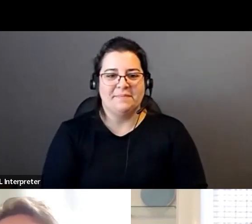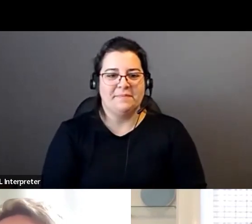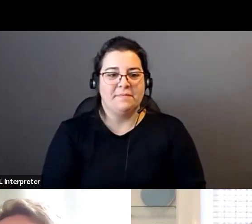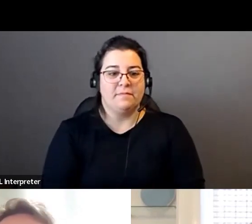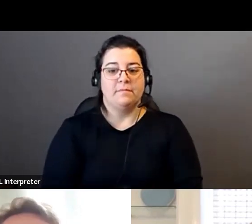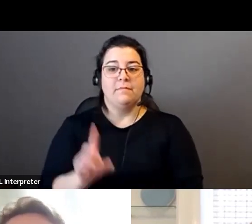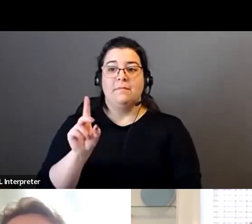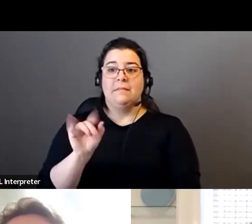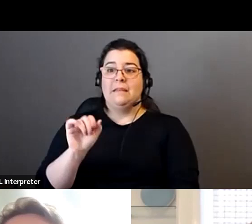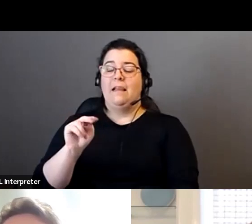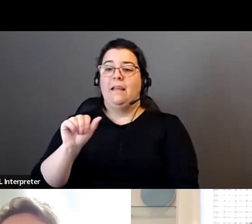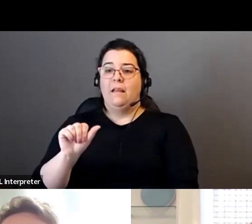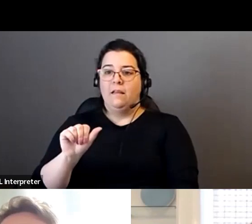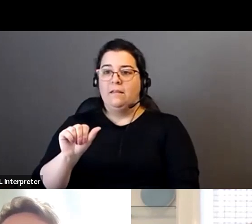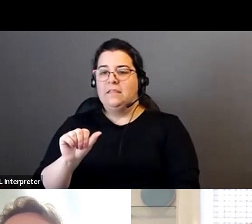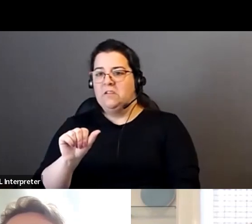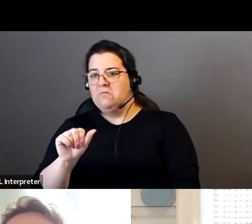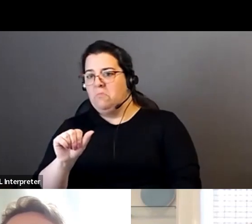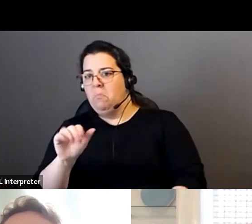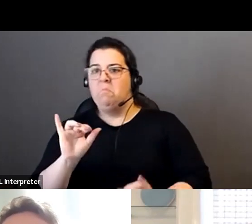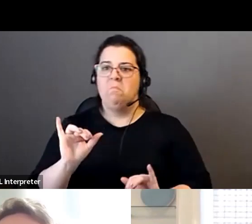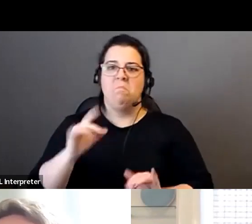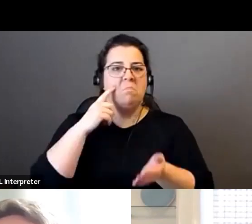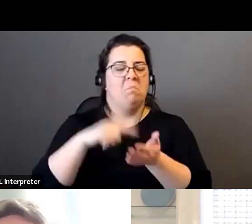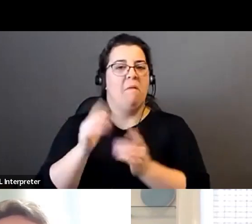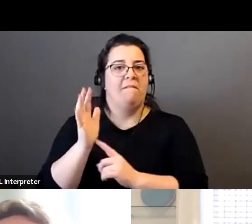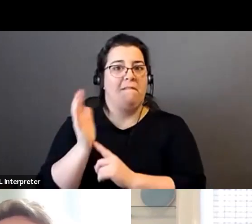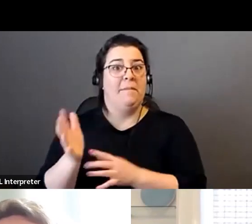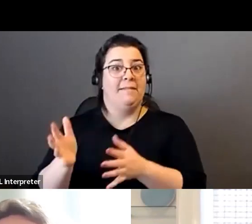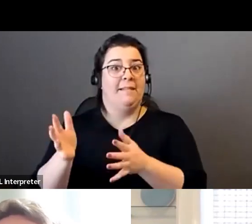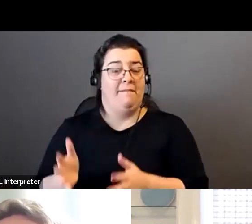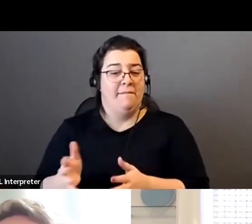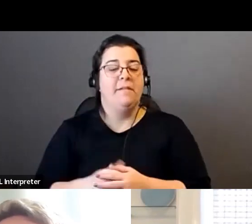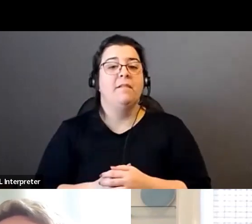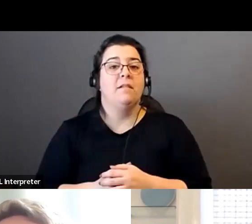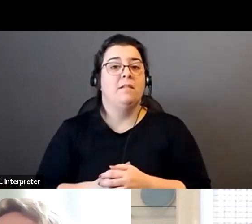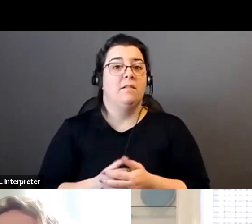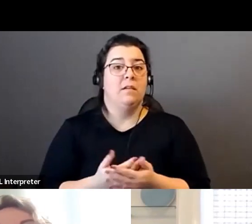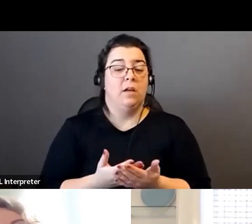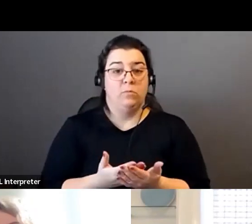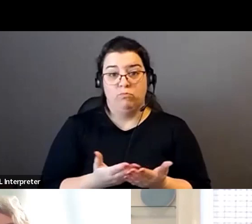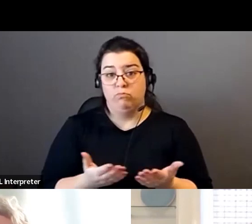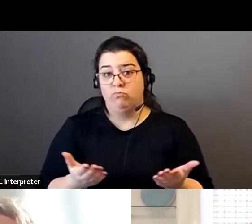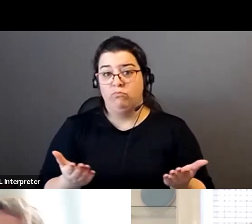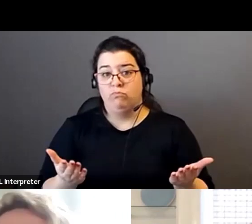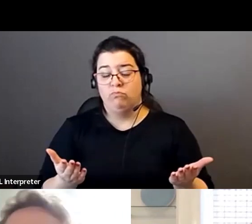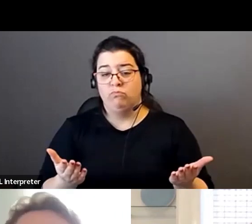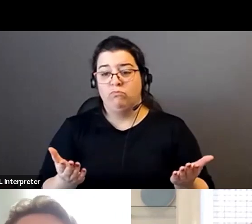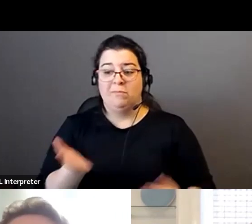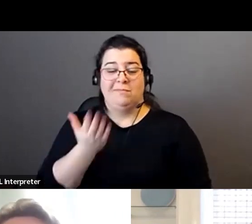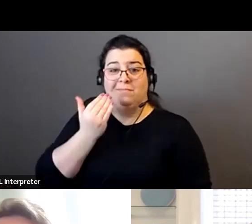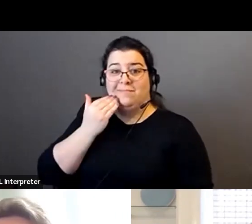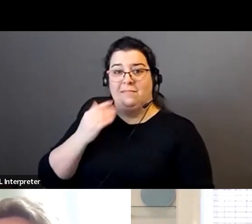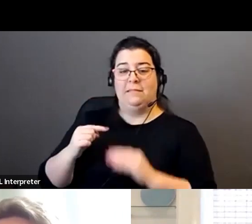Well, we're just coming into the last 5 minutes of our session with Dr. Vibe. I'm wondering if, we have posted his email address. You're